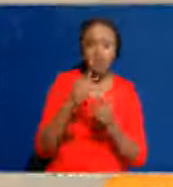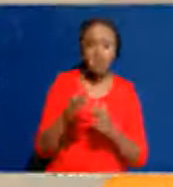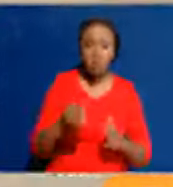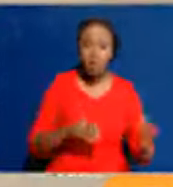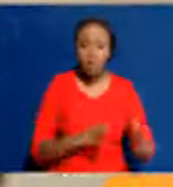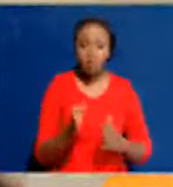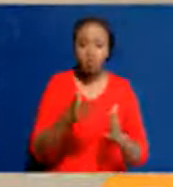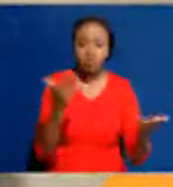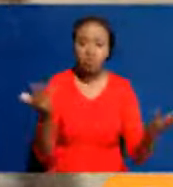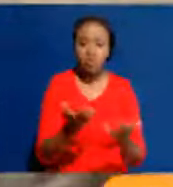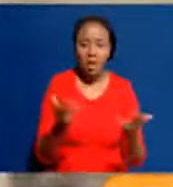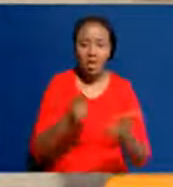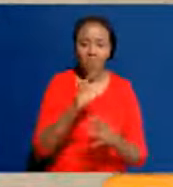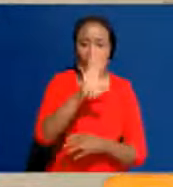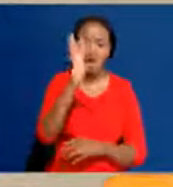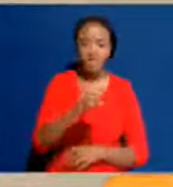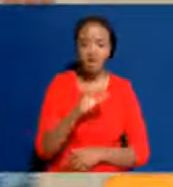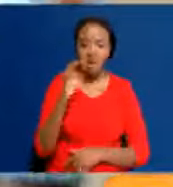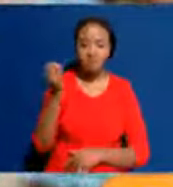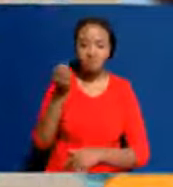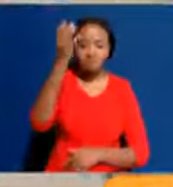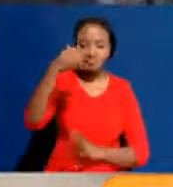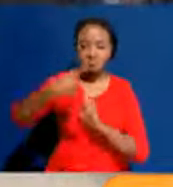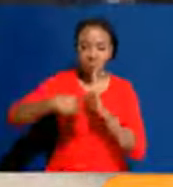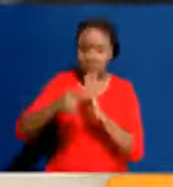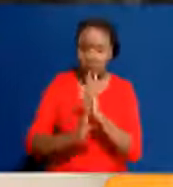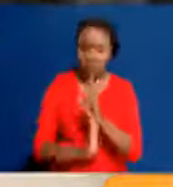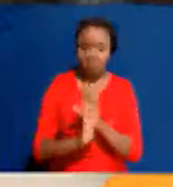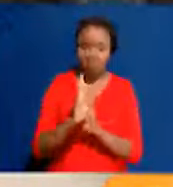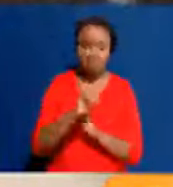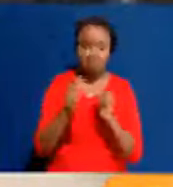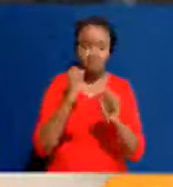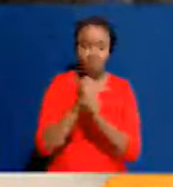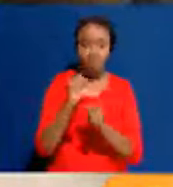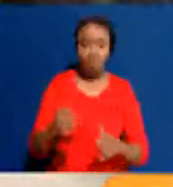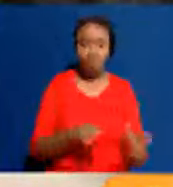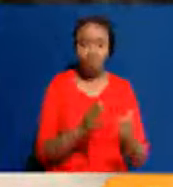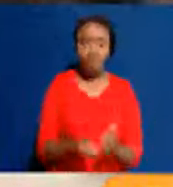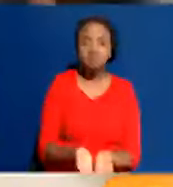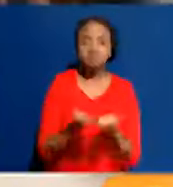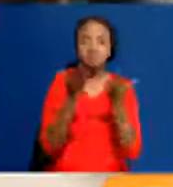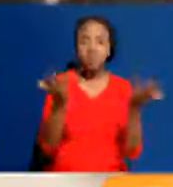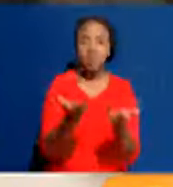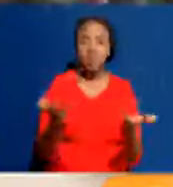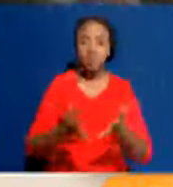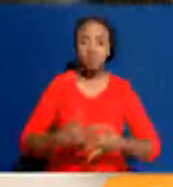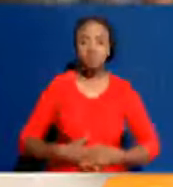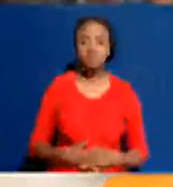economy presents for Africa's industrial growth and job market.